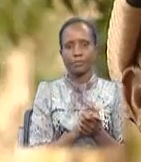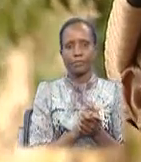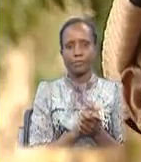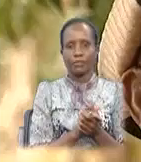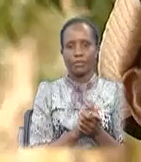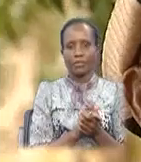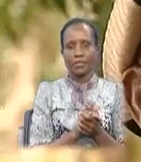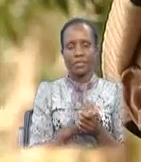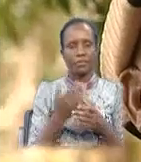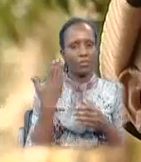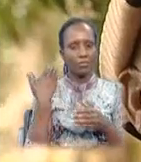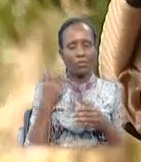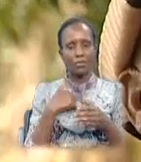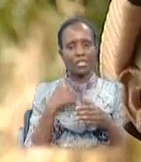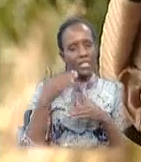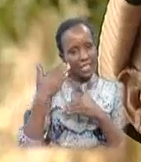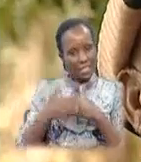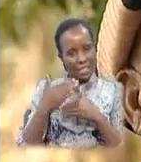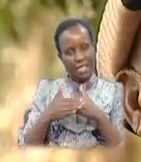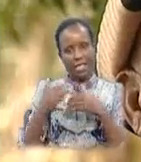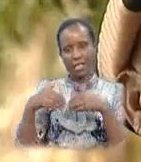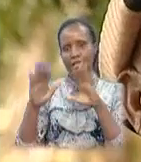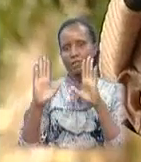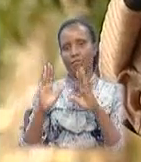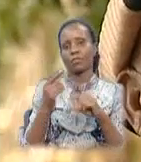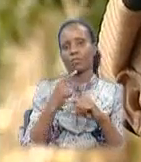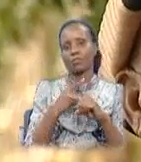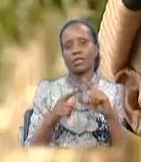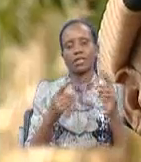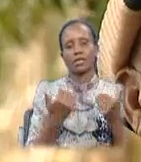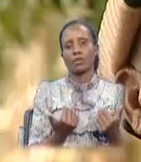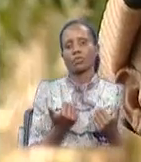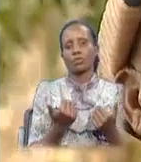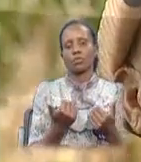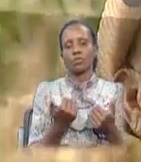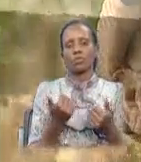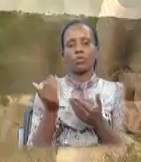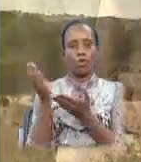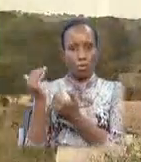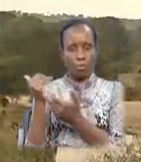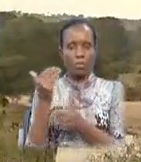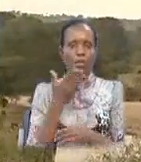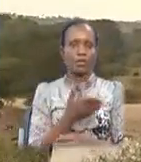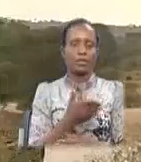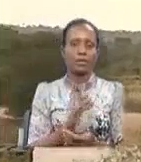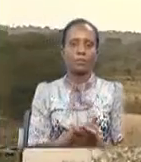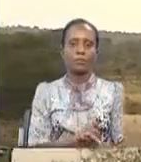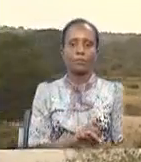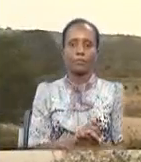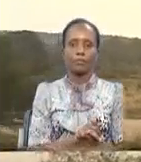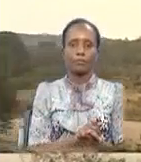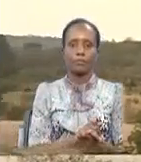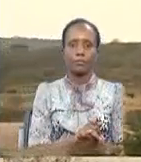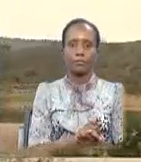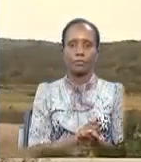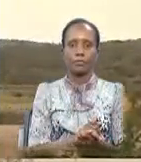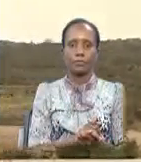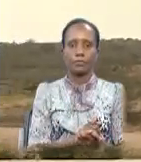I was about to give up, lakini sasa nina matumaini.